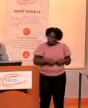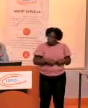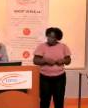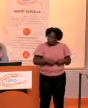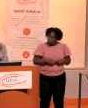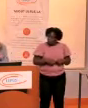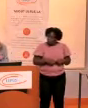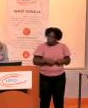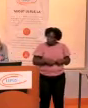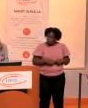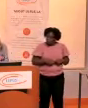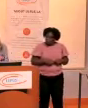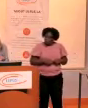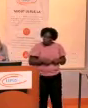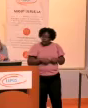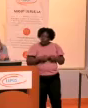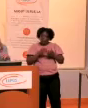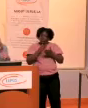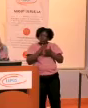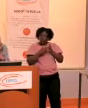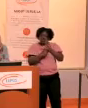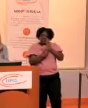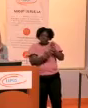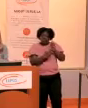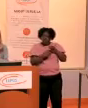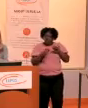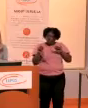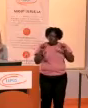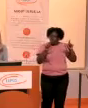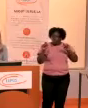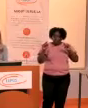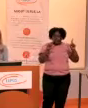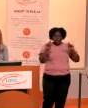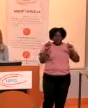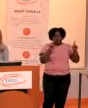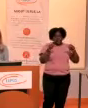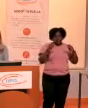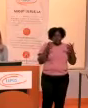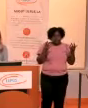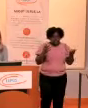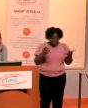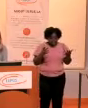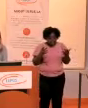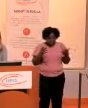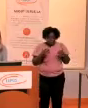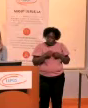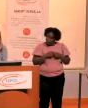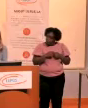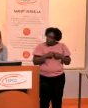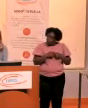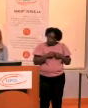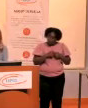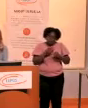I wanted to include a couple of slides about what the standard of care had been prior to